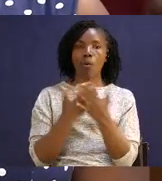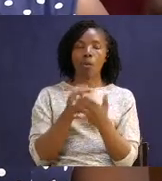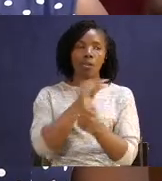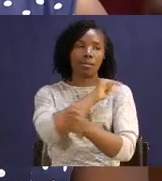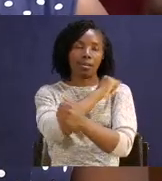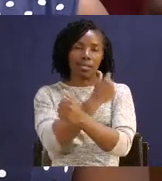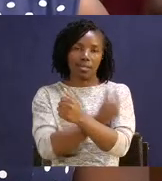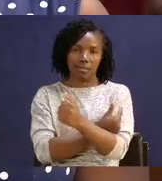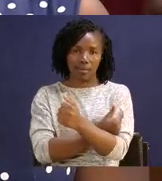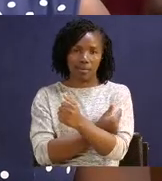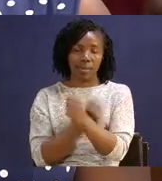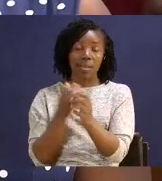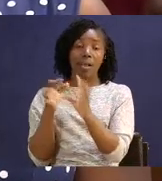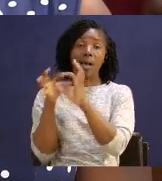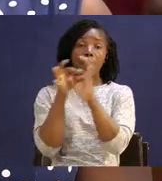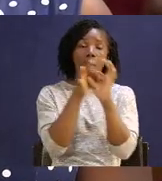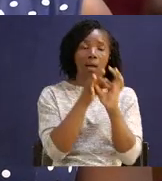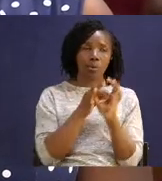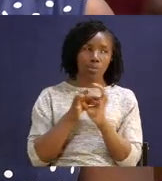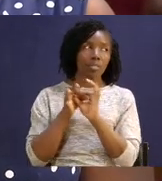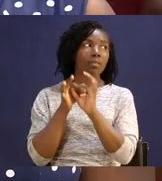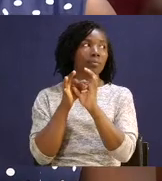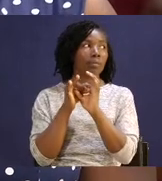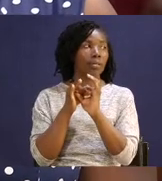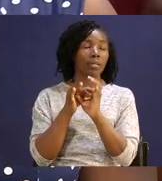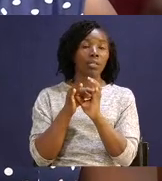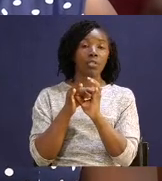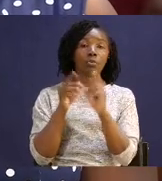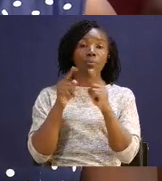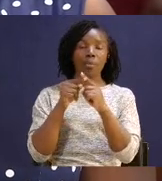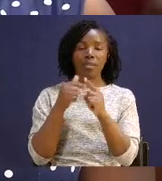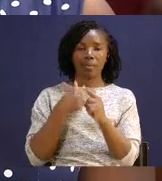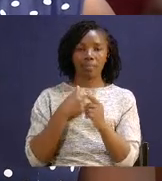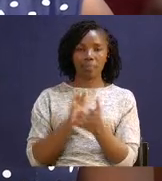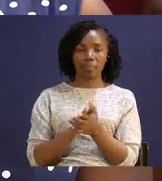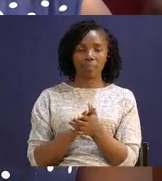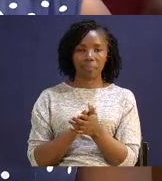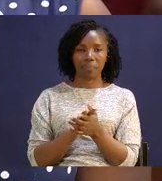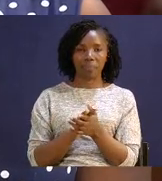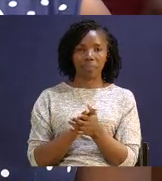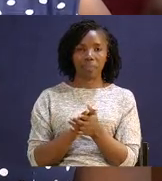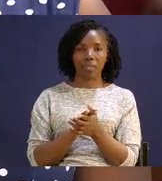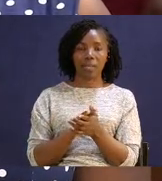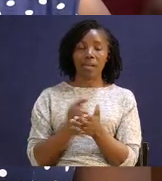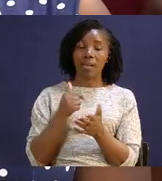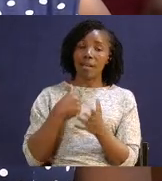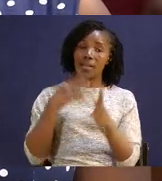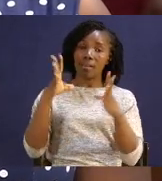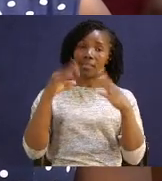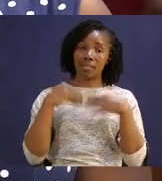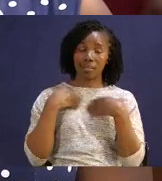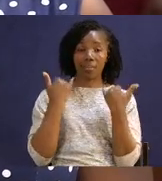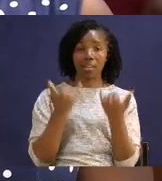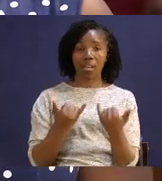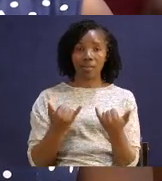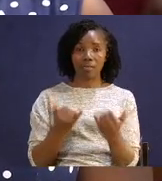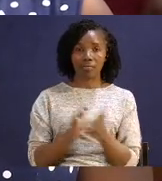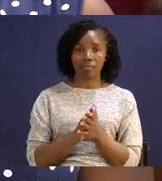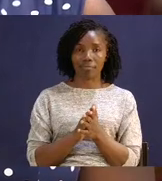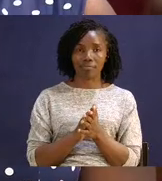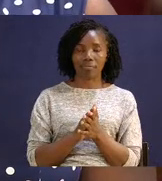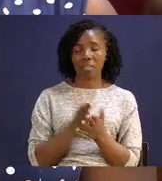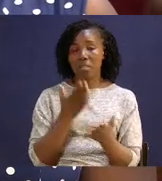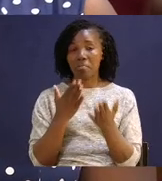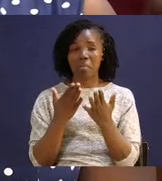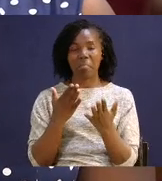grace abound towards me. I receive it now. It may